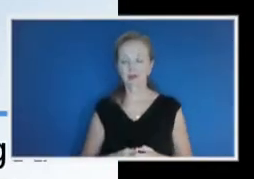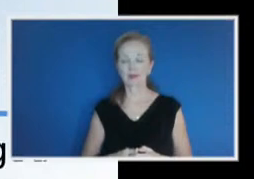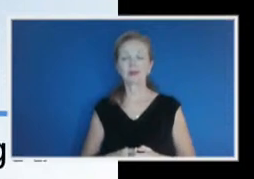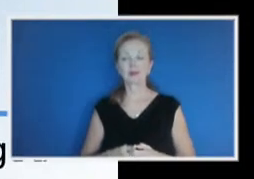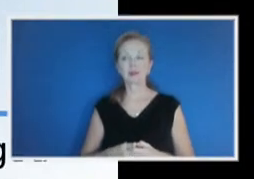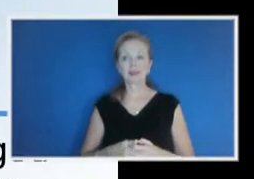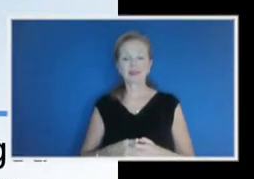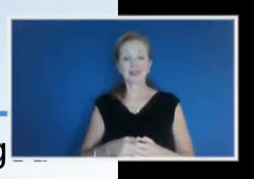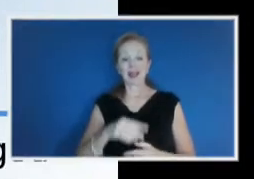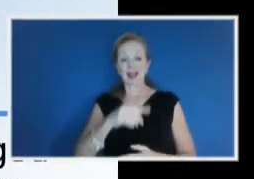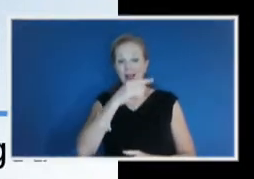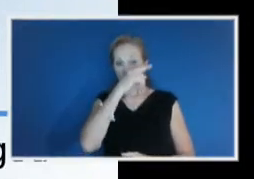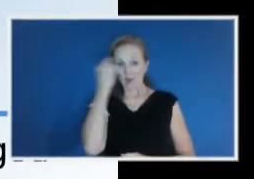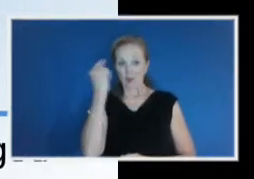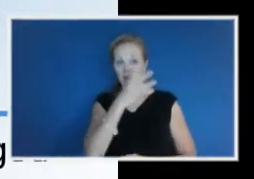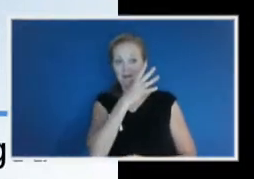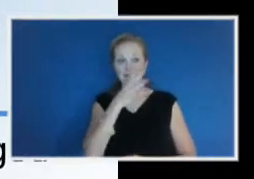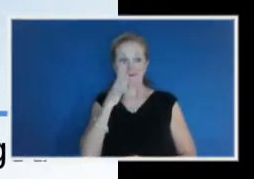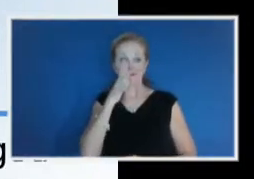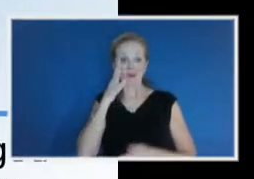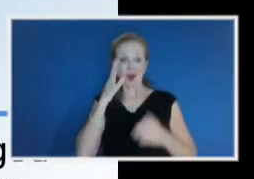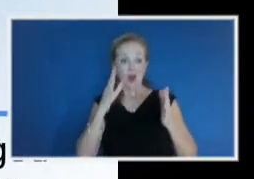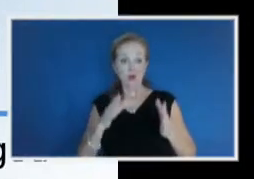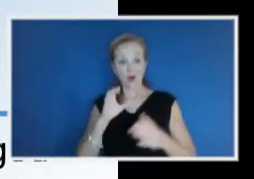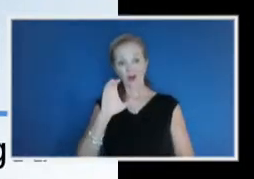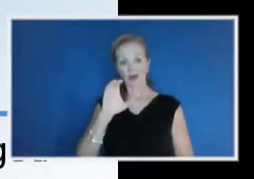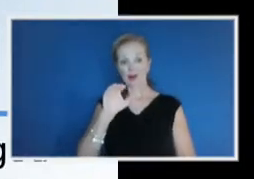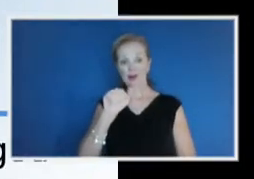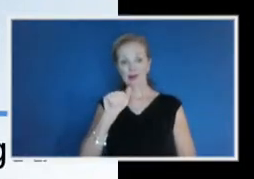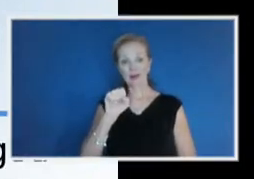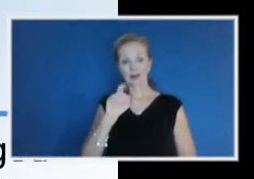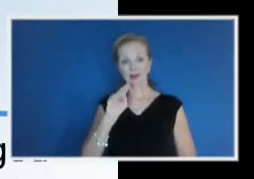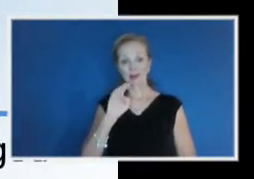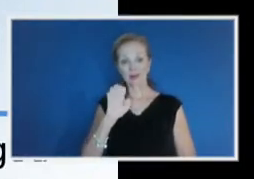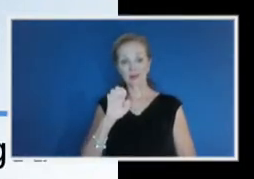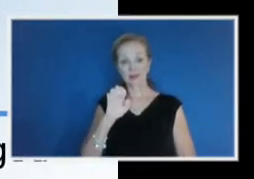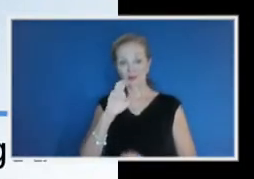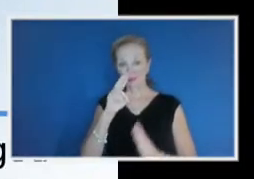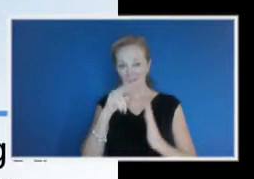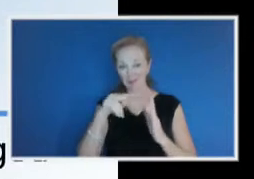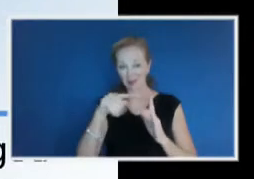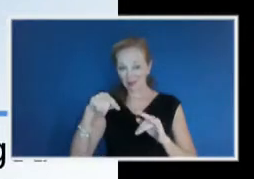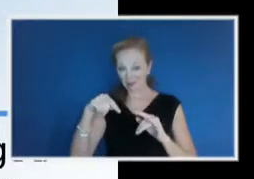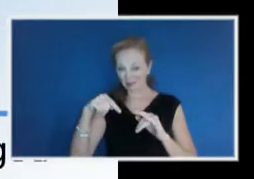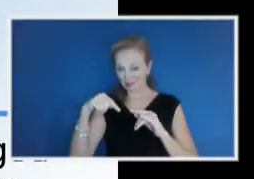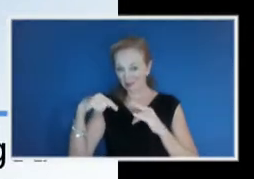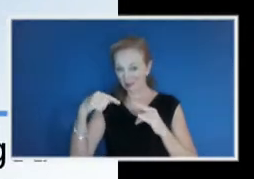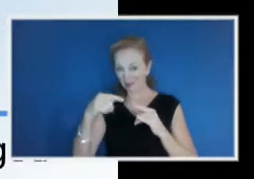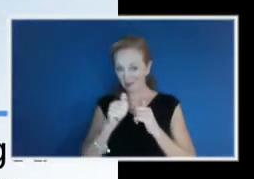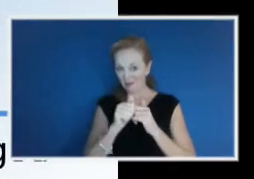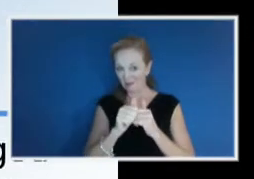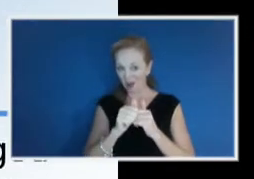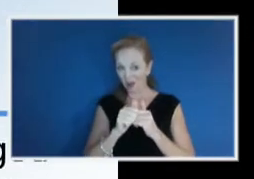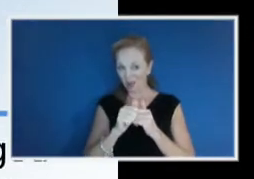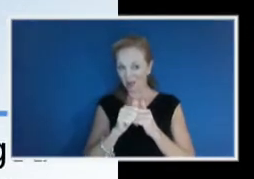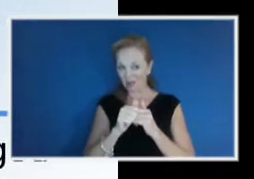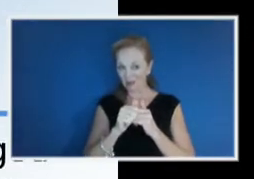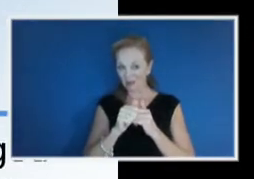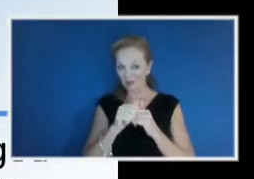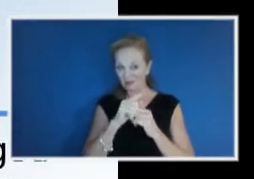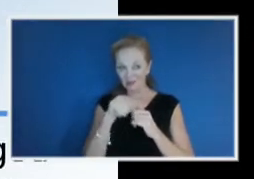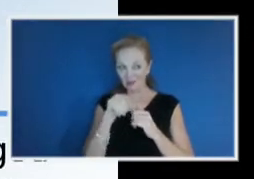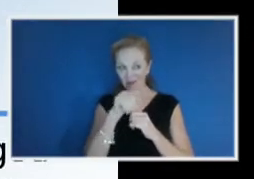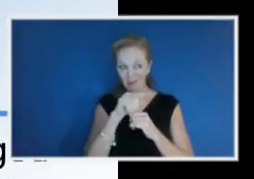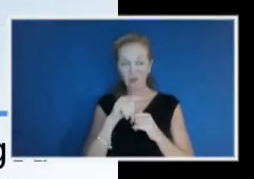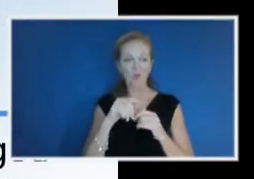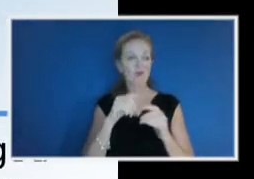The black farmer cases, if any of you followed those over the last few months, we have lost every single one of those now. And one